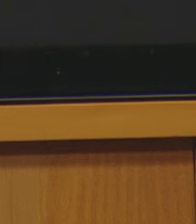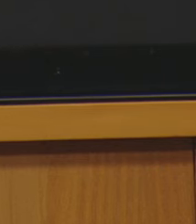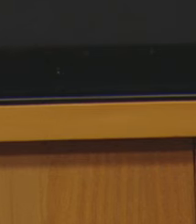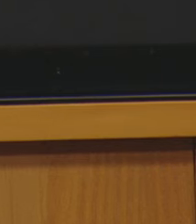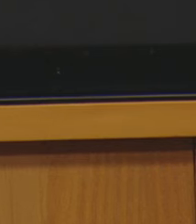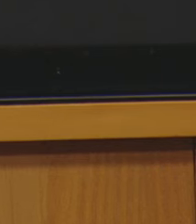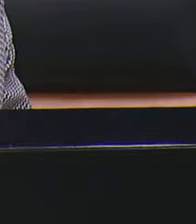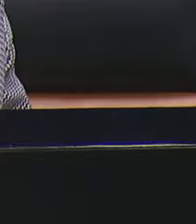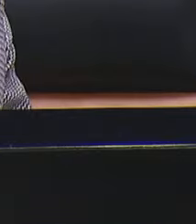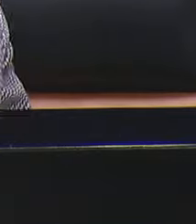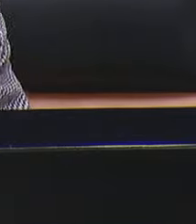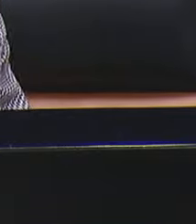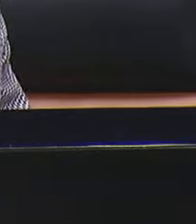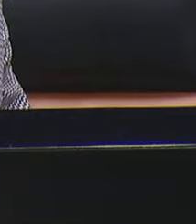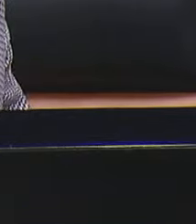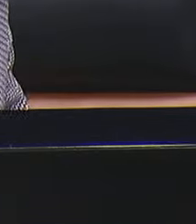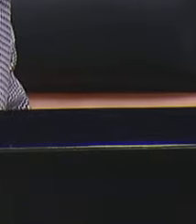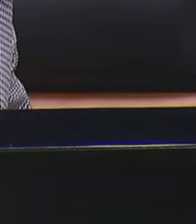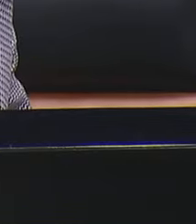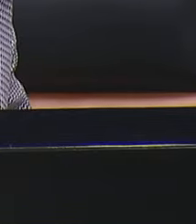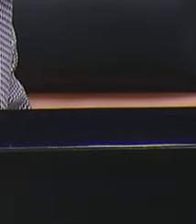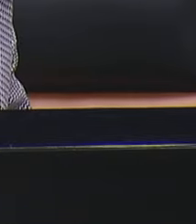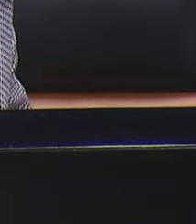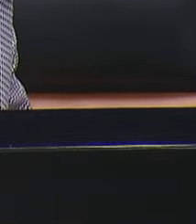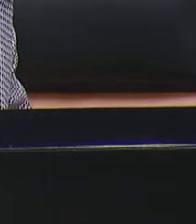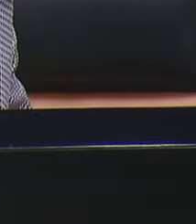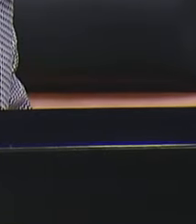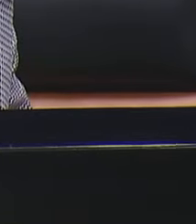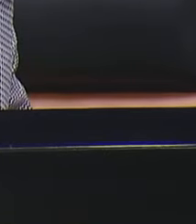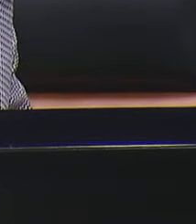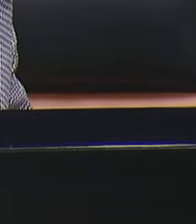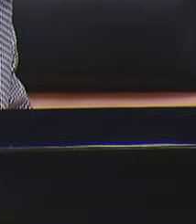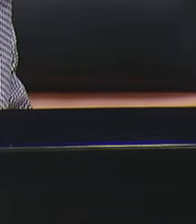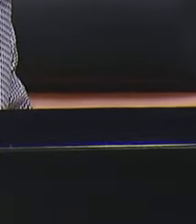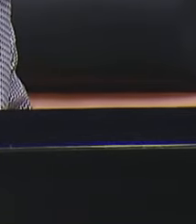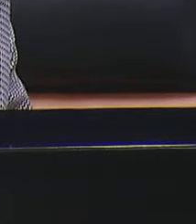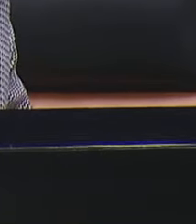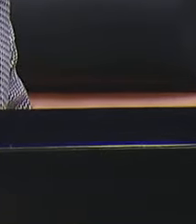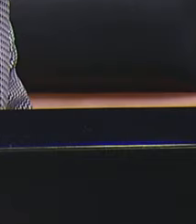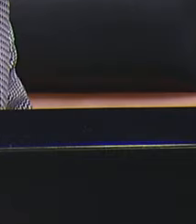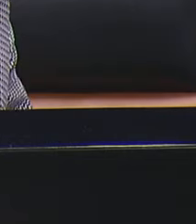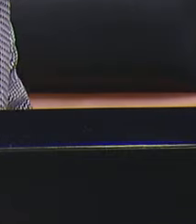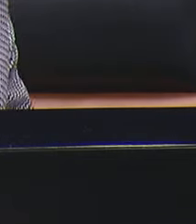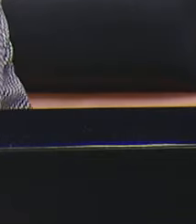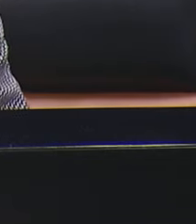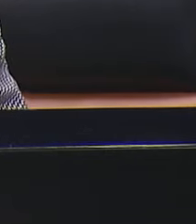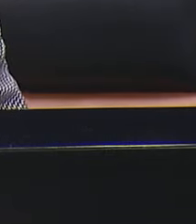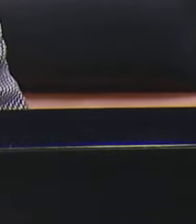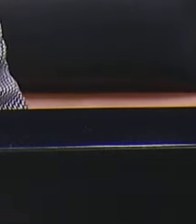truth, Chairperson. Oh, thank you. What is Point it? of order, Chair. What is it? Honorable House